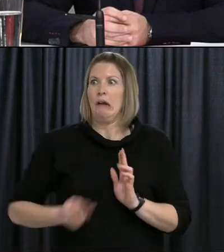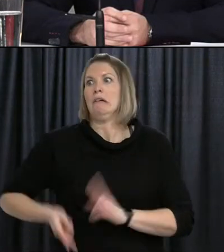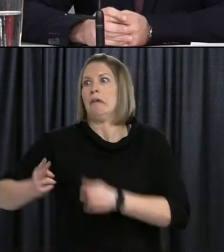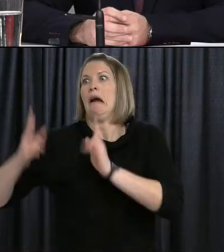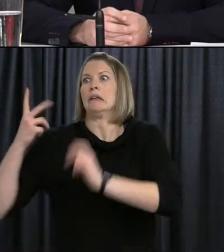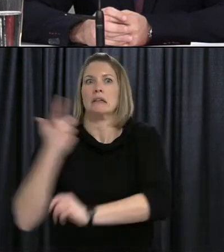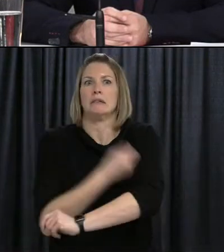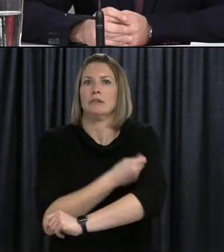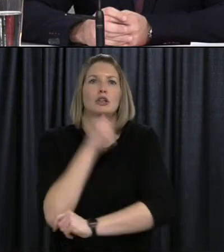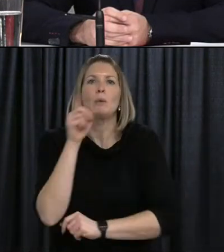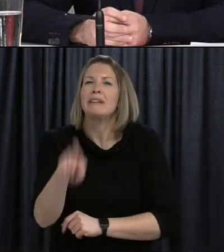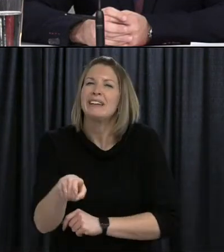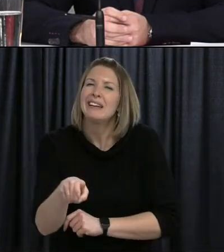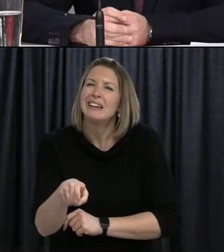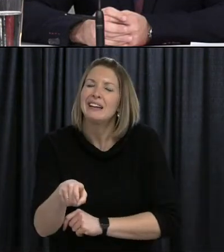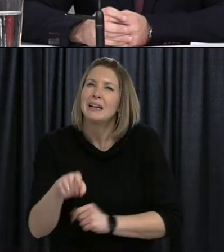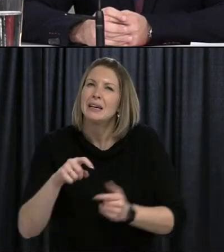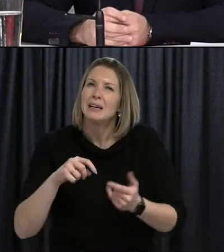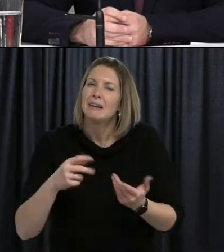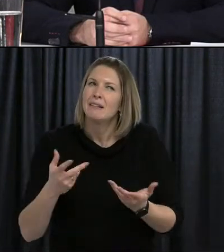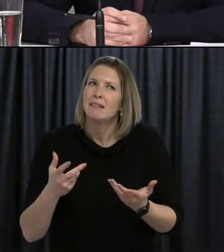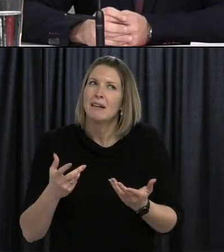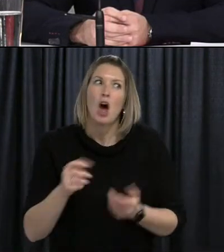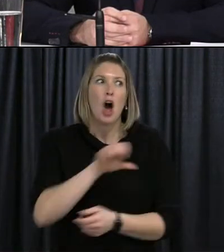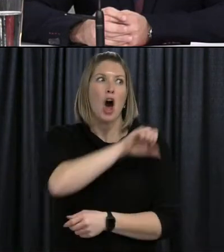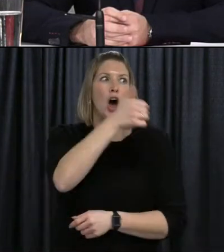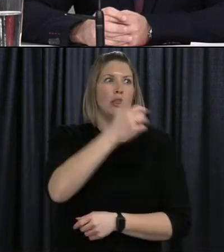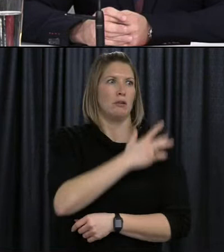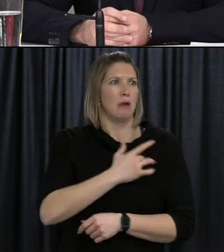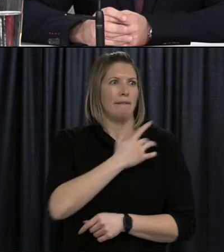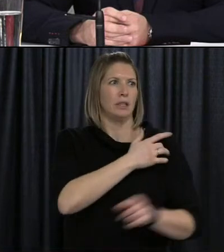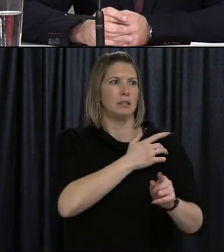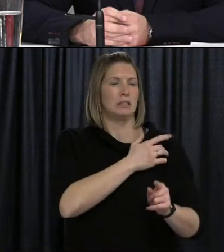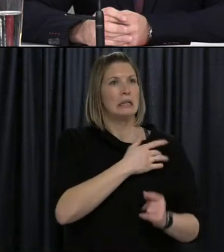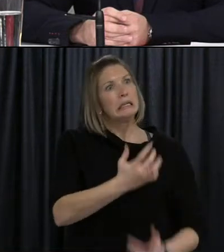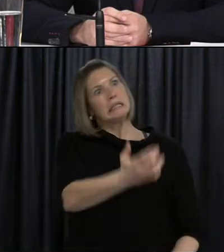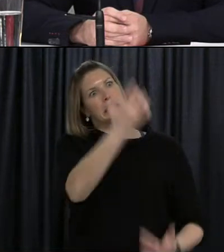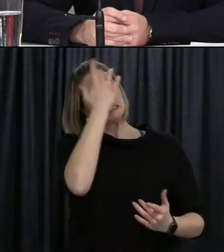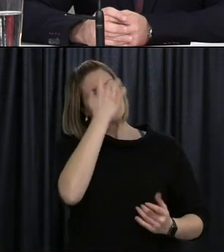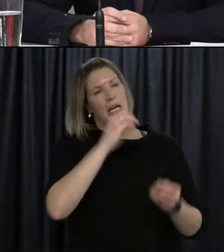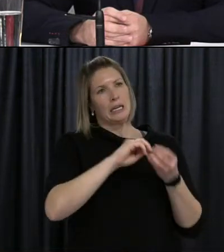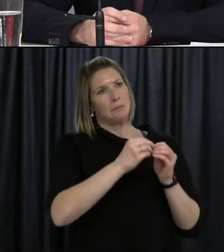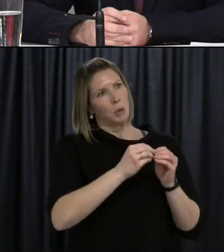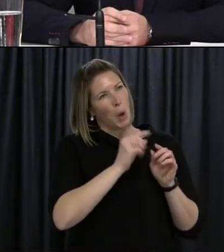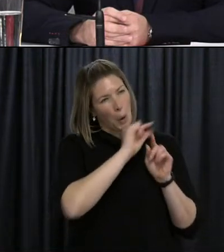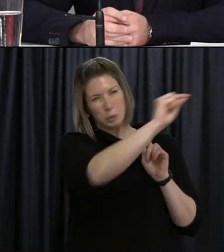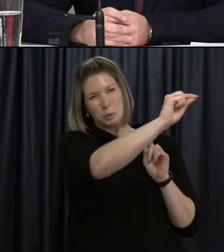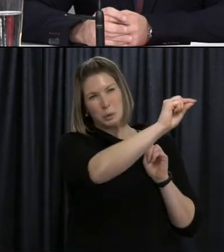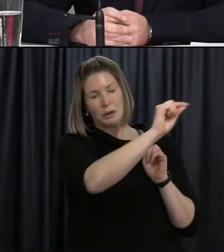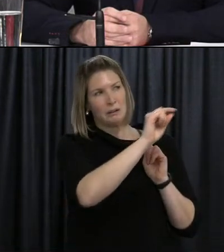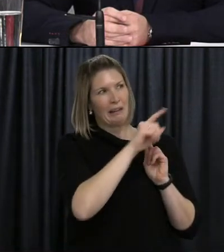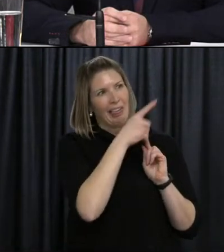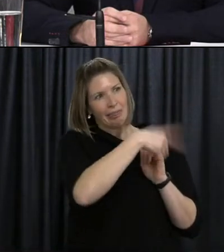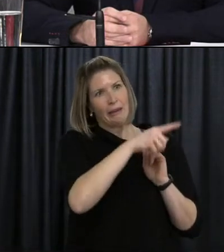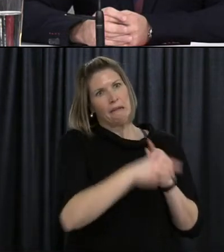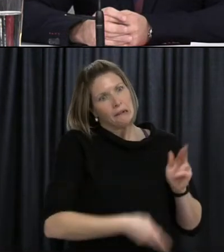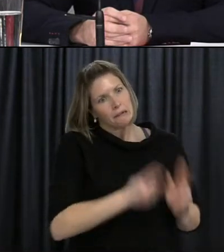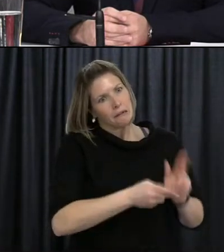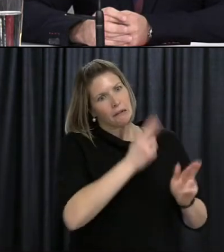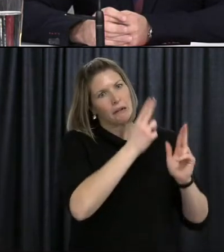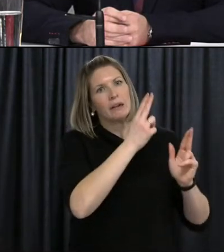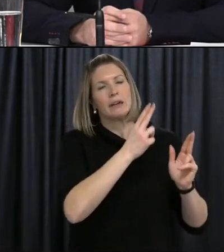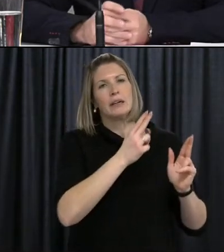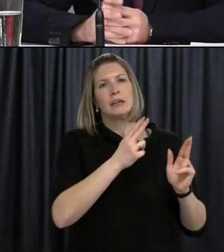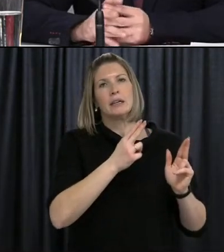are experiencing high numbers infections. And so, on that note, are we victims of our own success in some